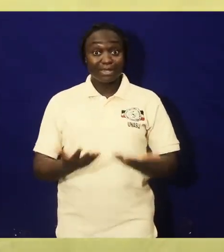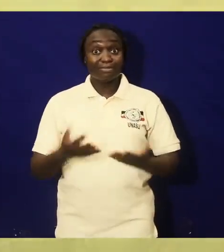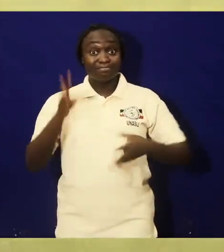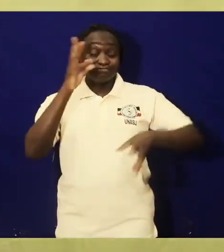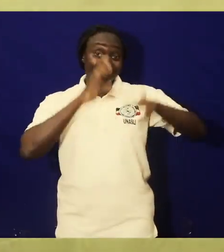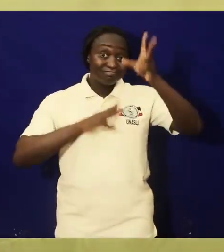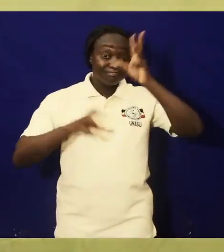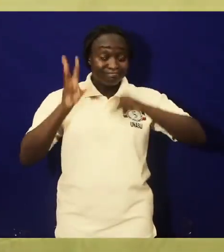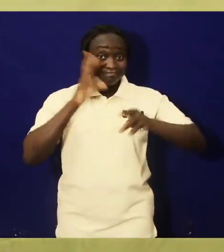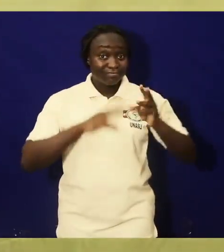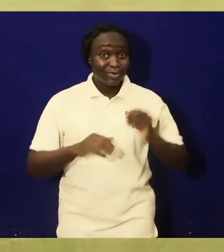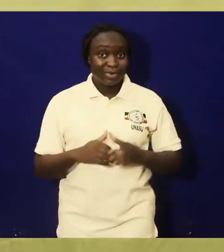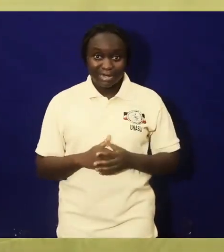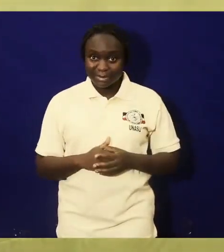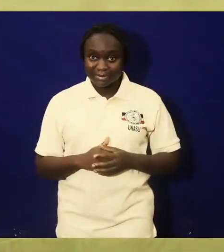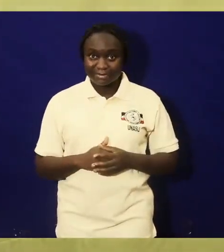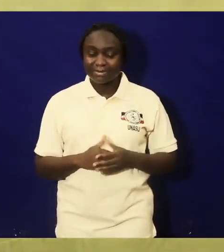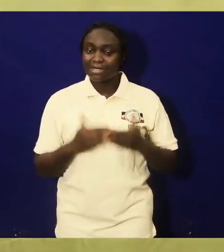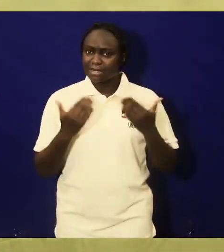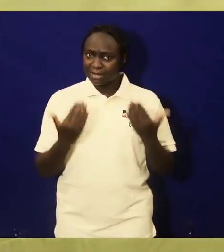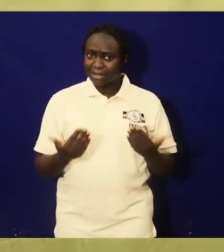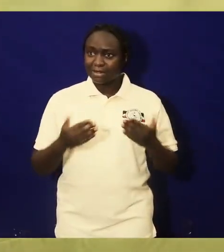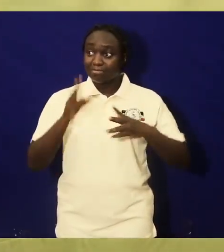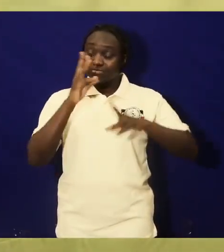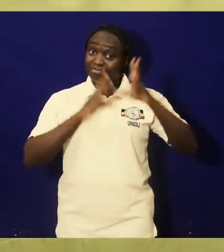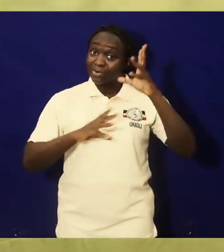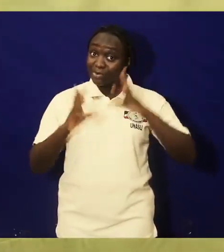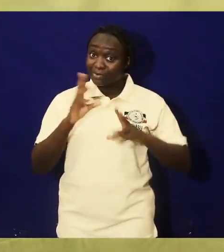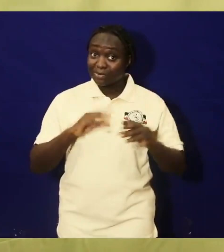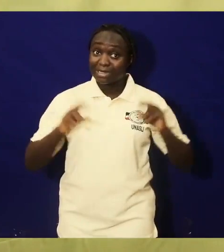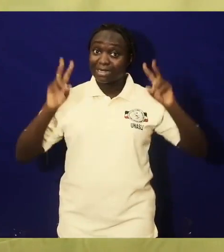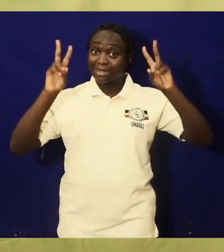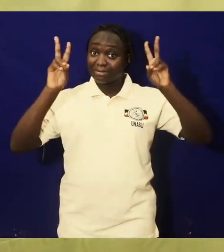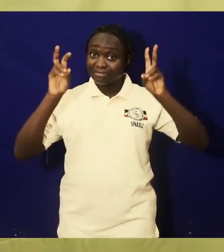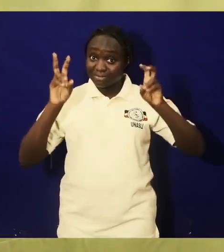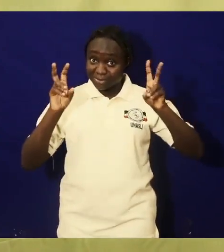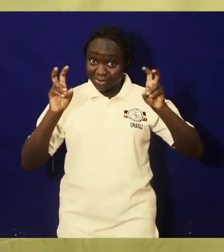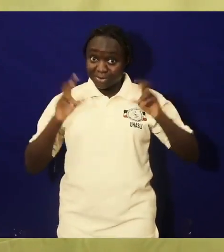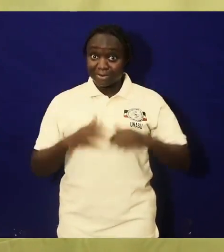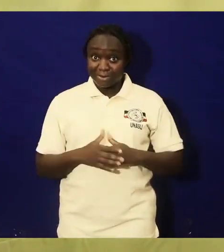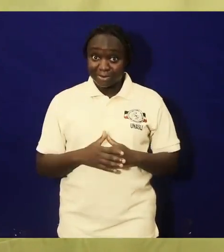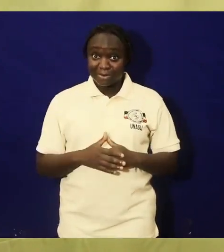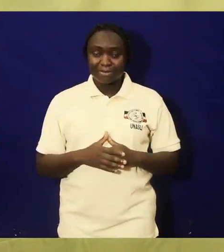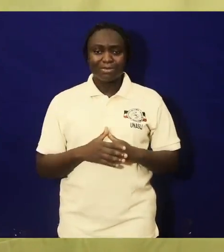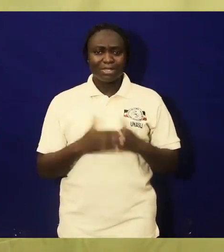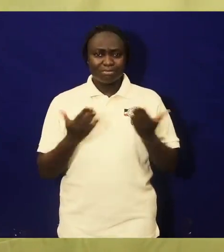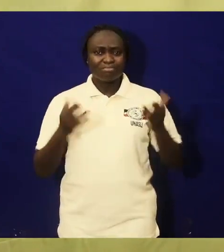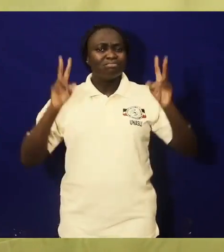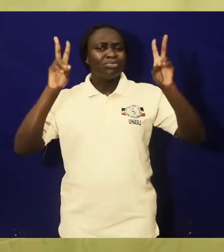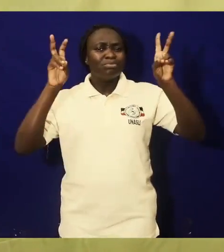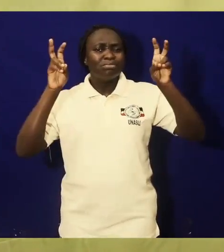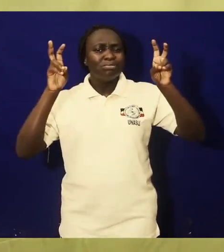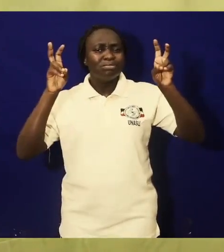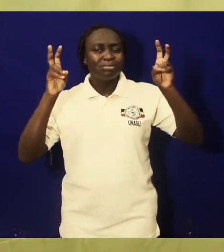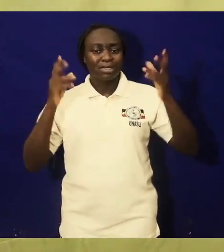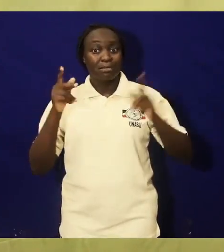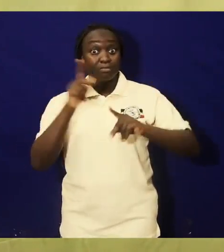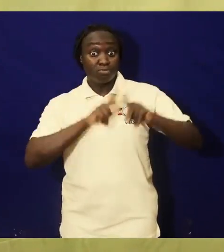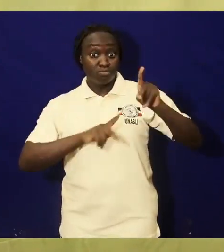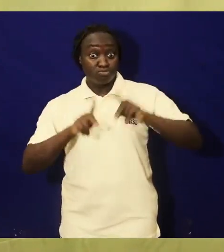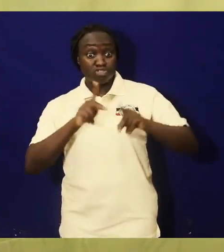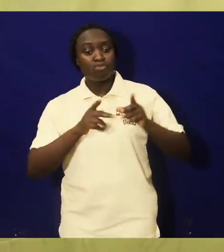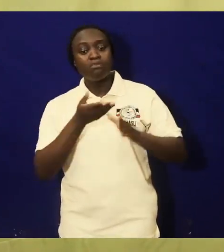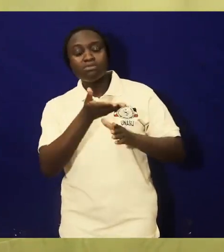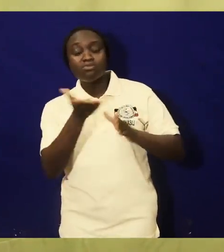dear learners, you are welcome to this lesson. And in this lesson, we are going to